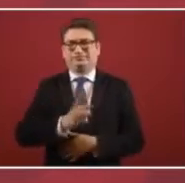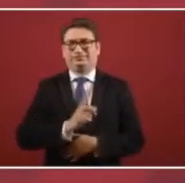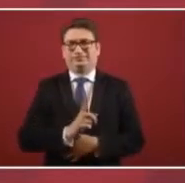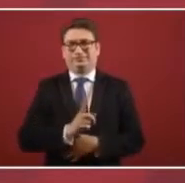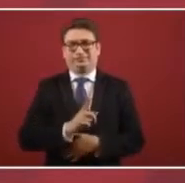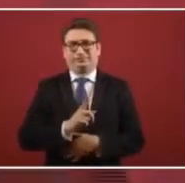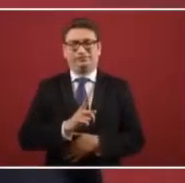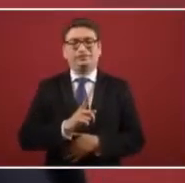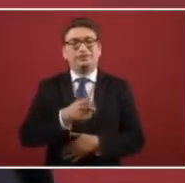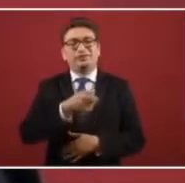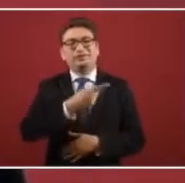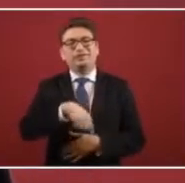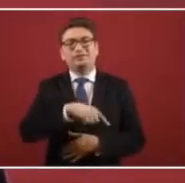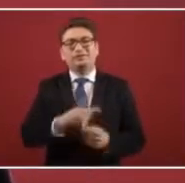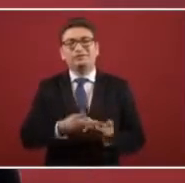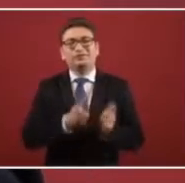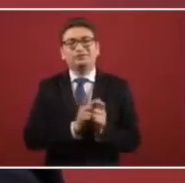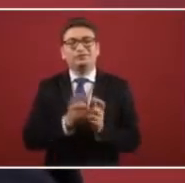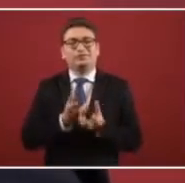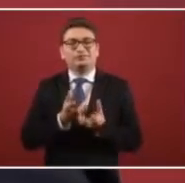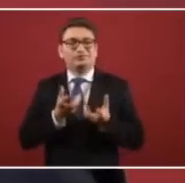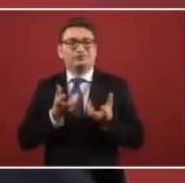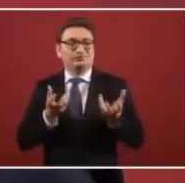go parallel to it,